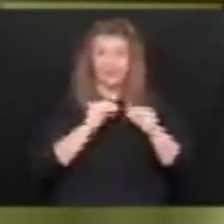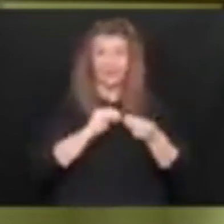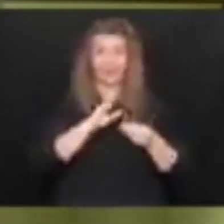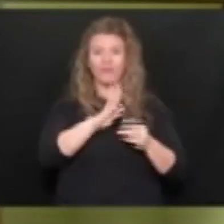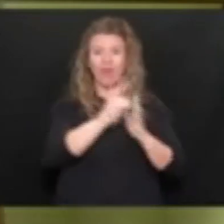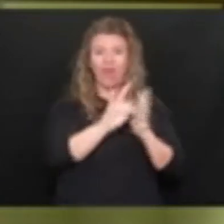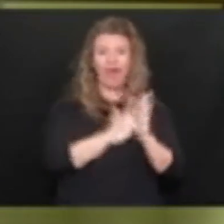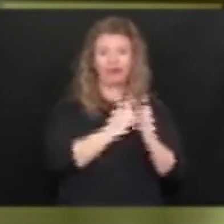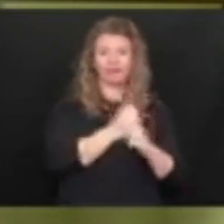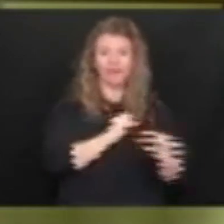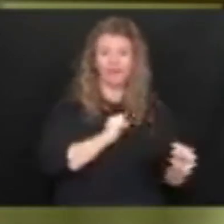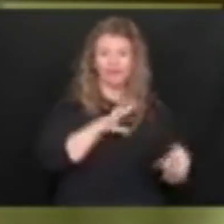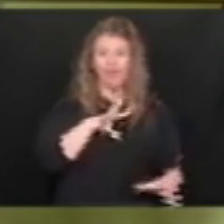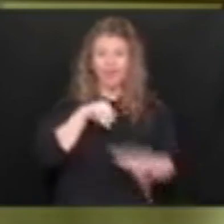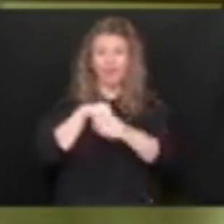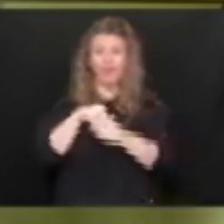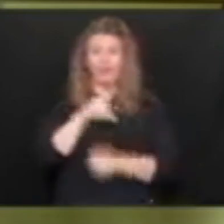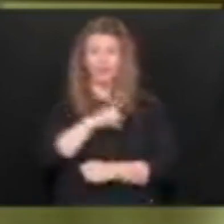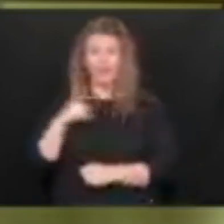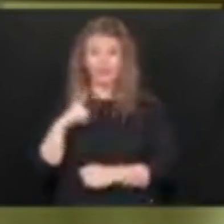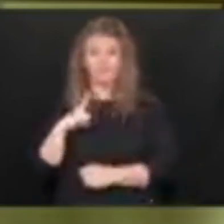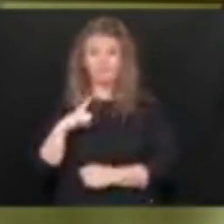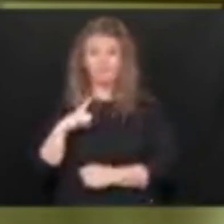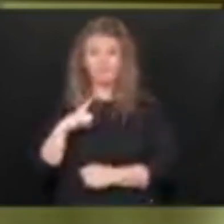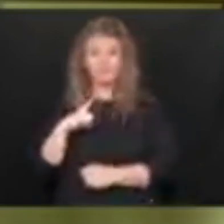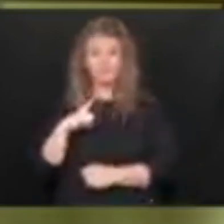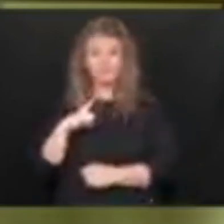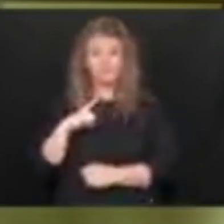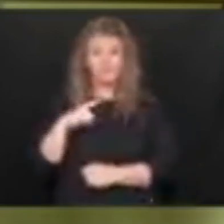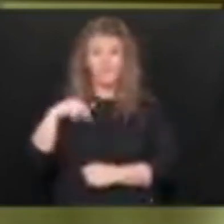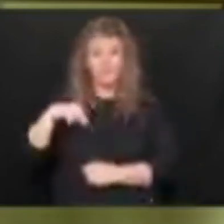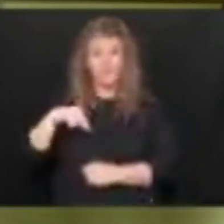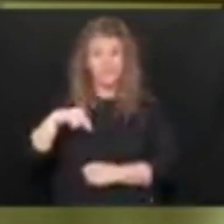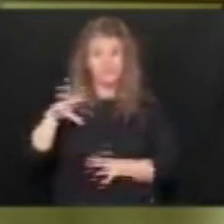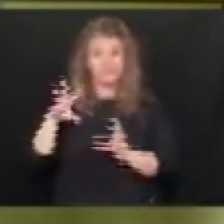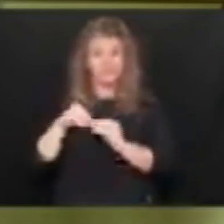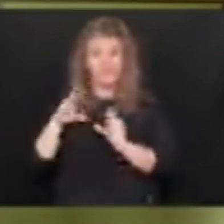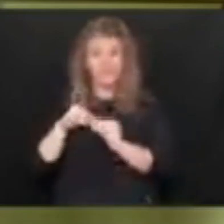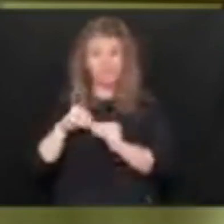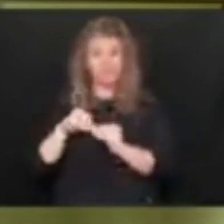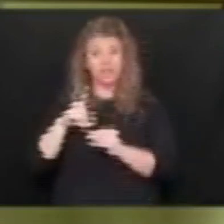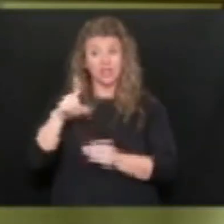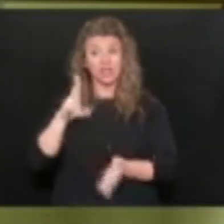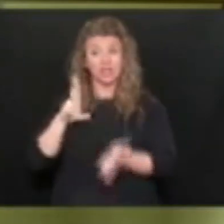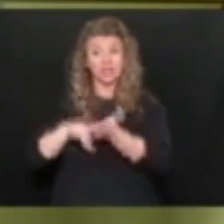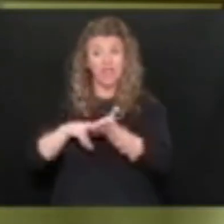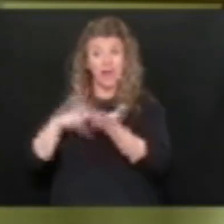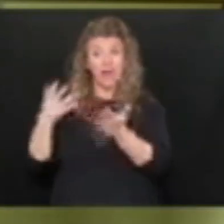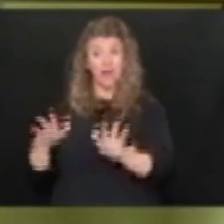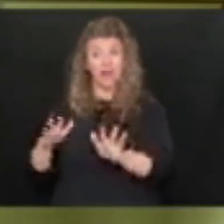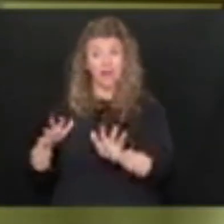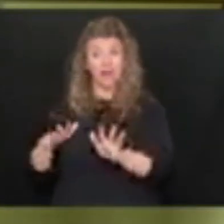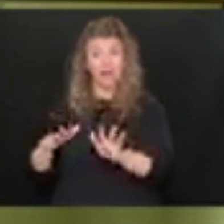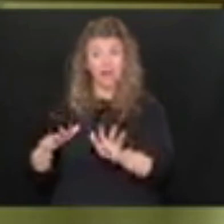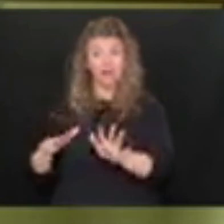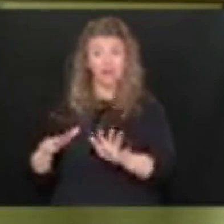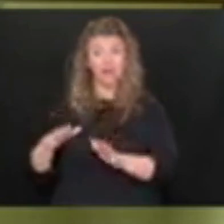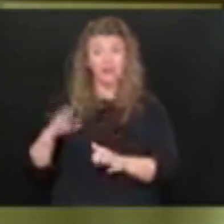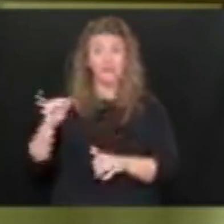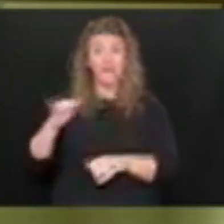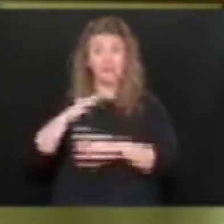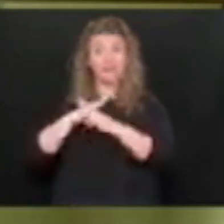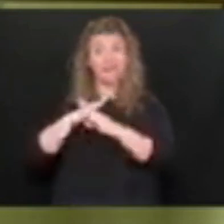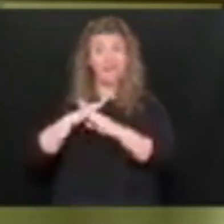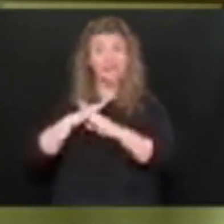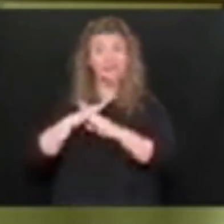laws, including legislation enacted this session that you signed into law that'll prevent